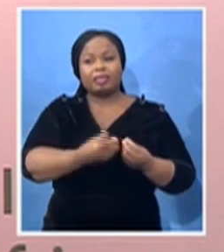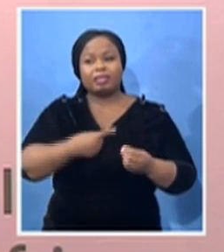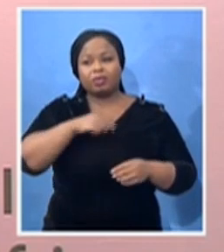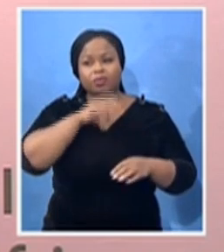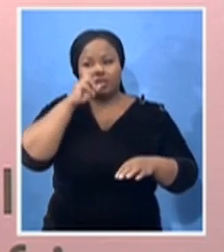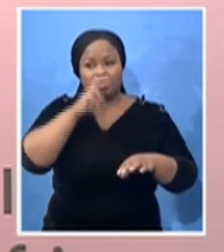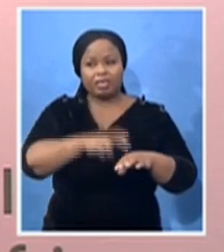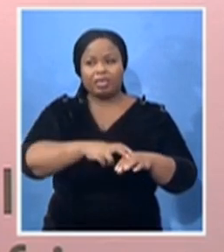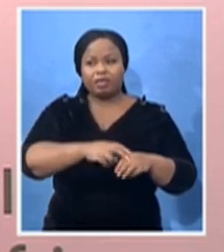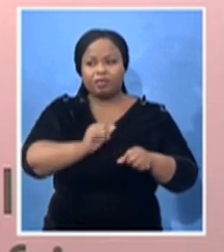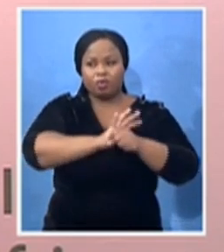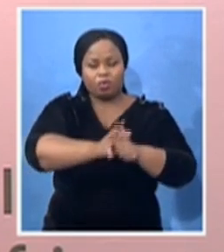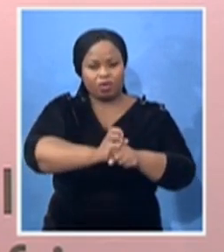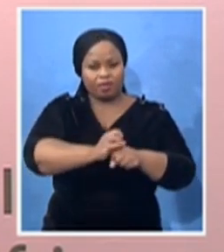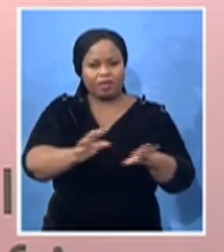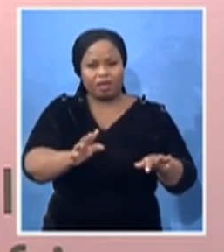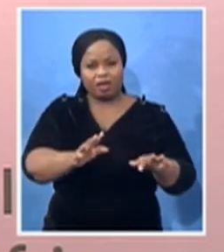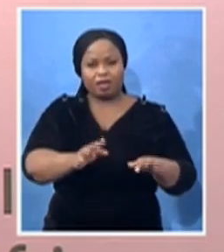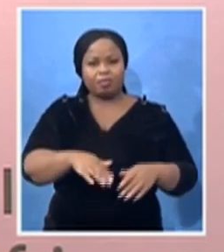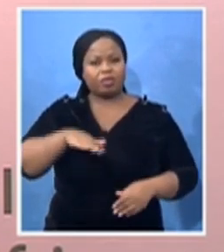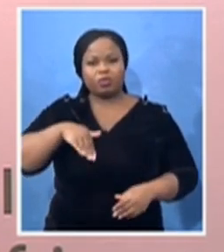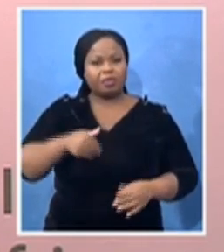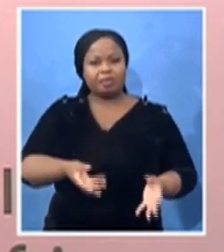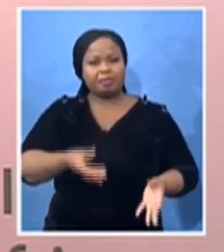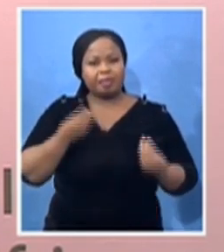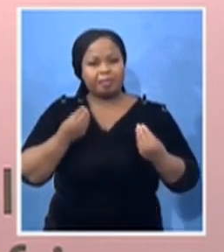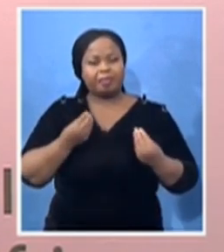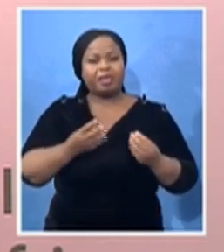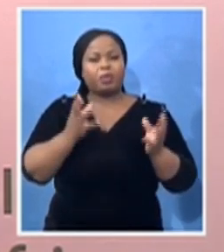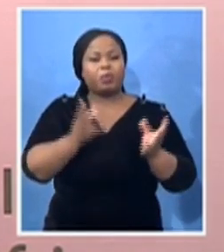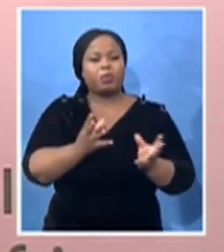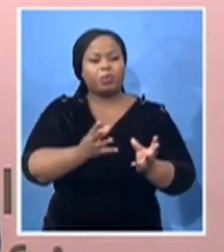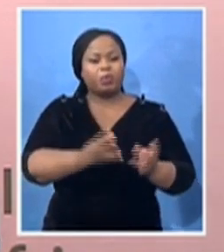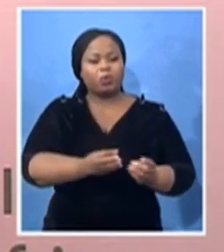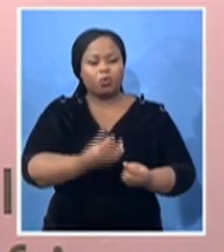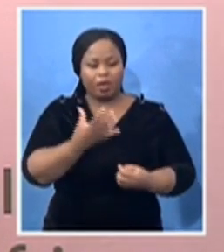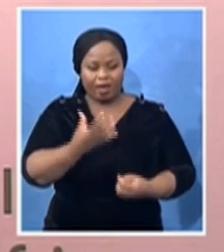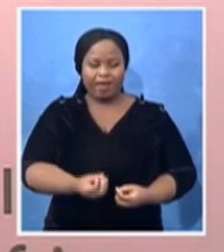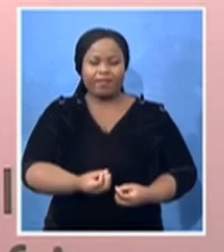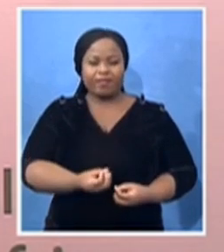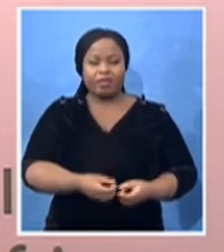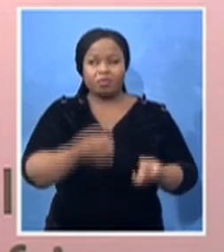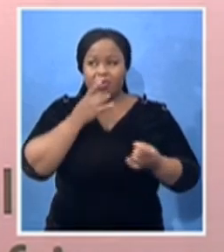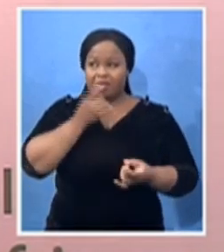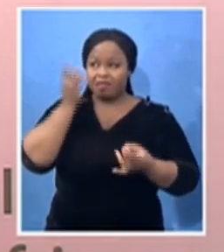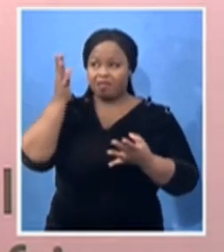gone into short supply globally, and then did